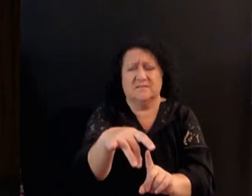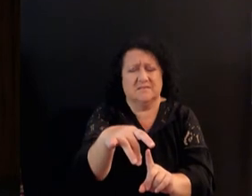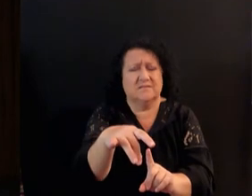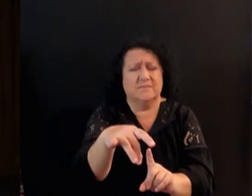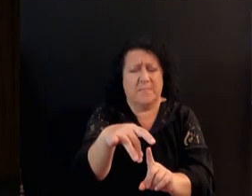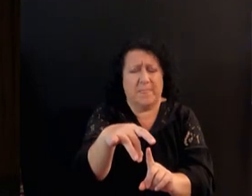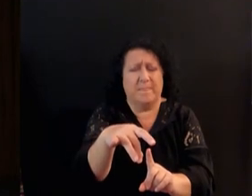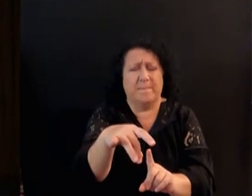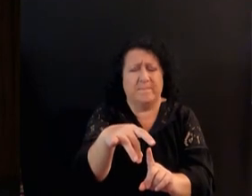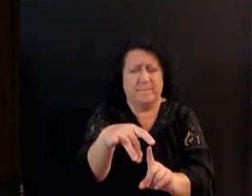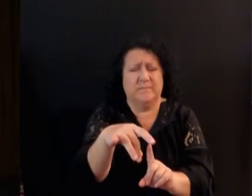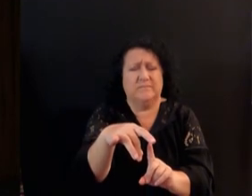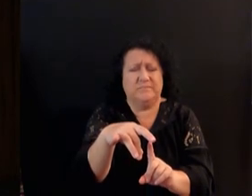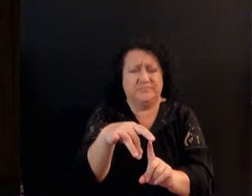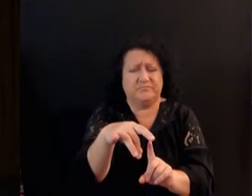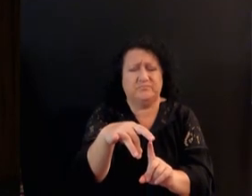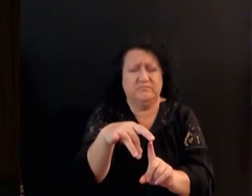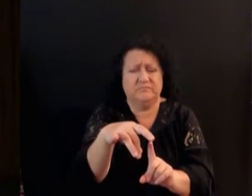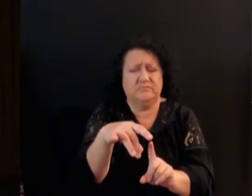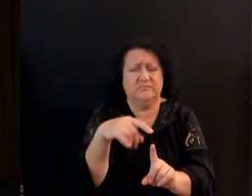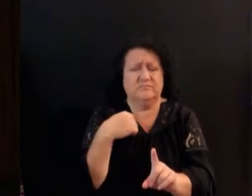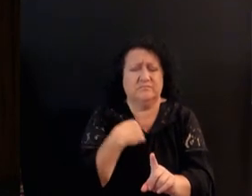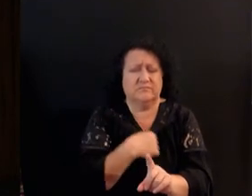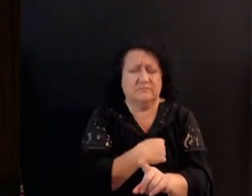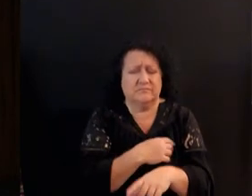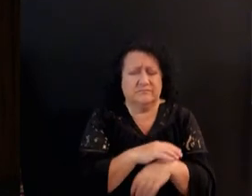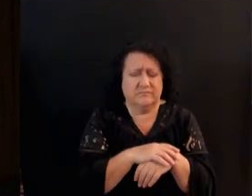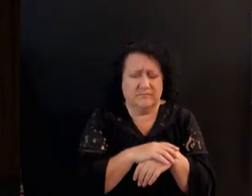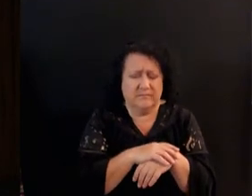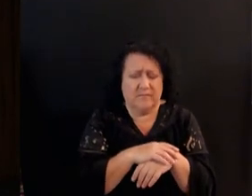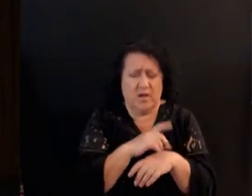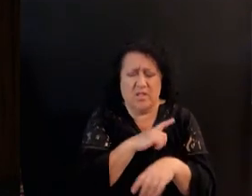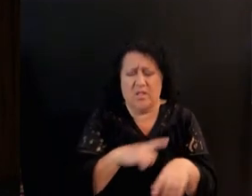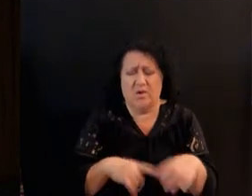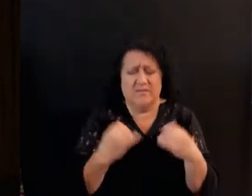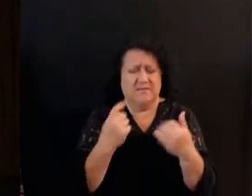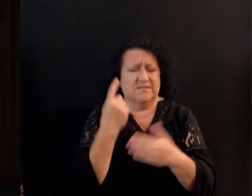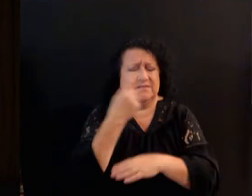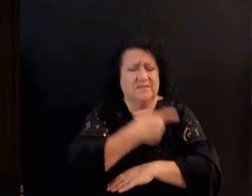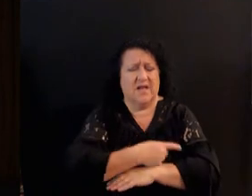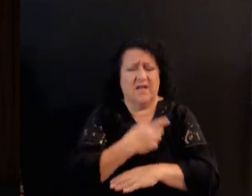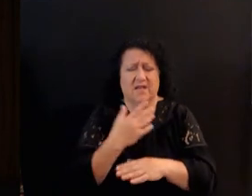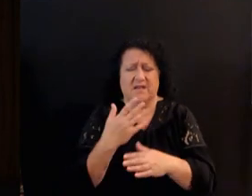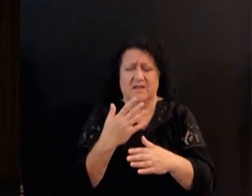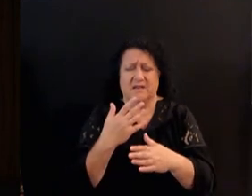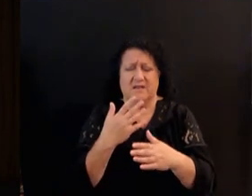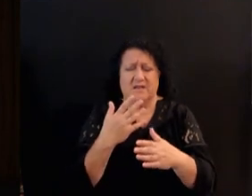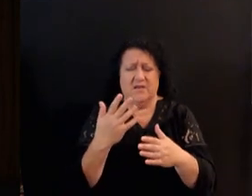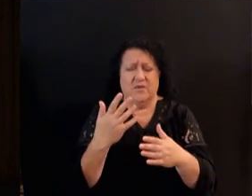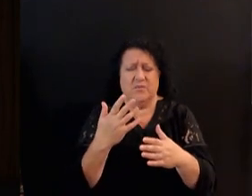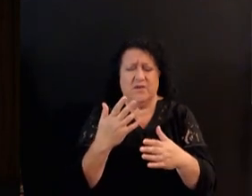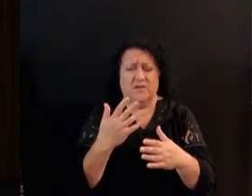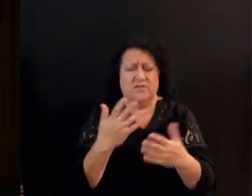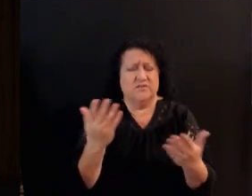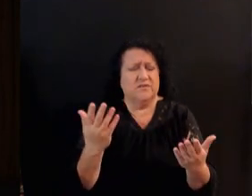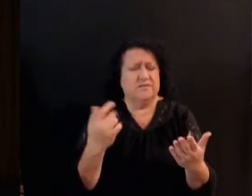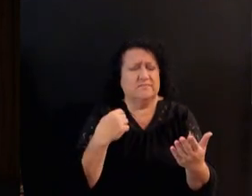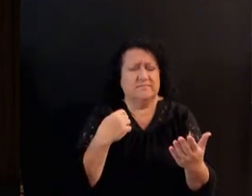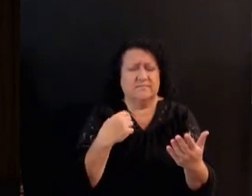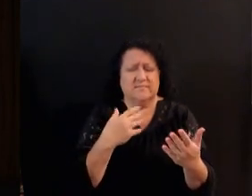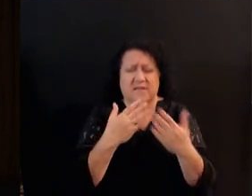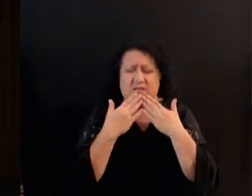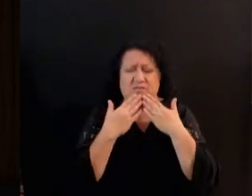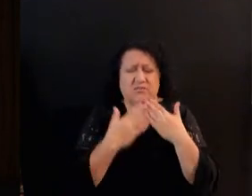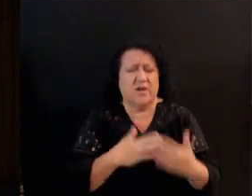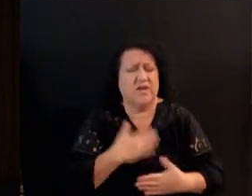So Lord, let us this day take great joy in the truth that you are our shepherd and we